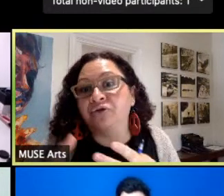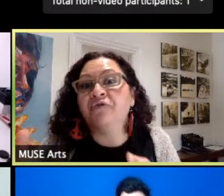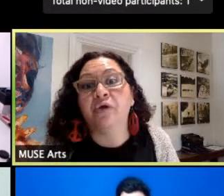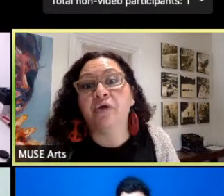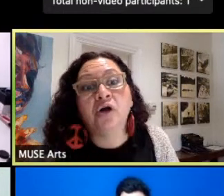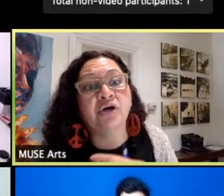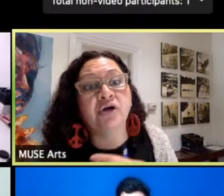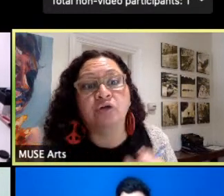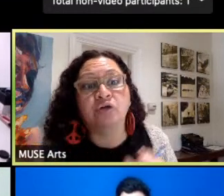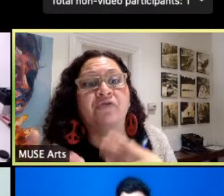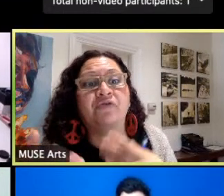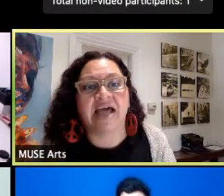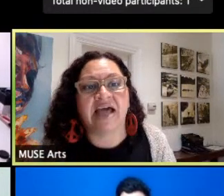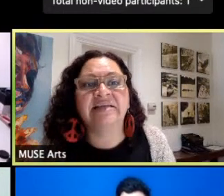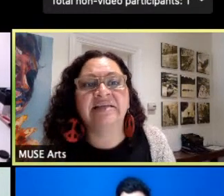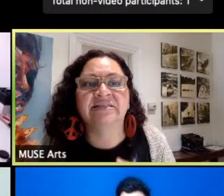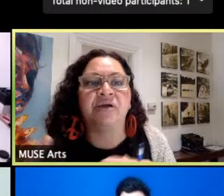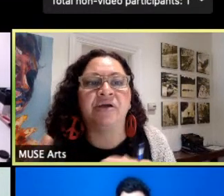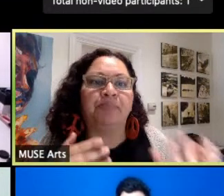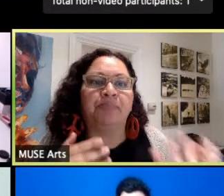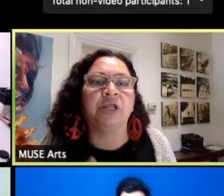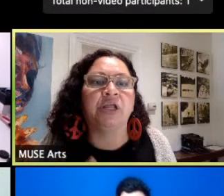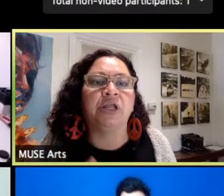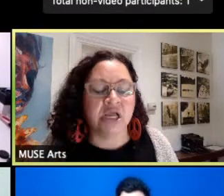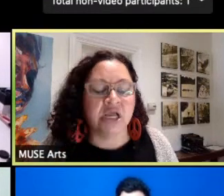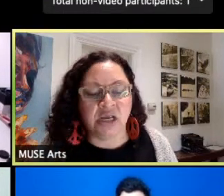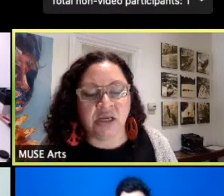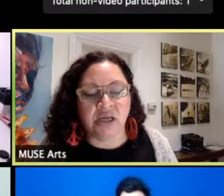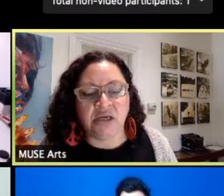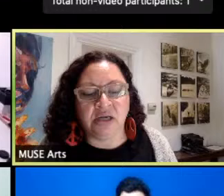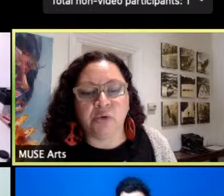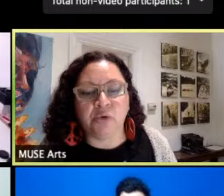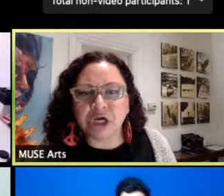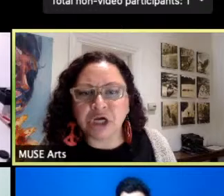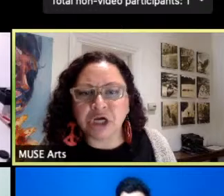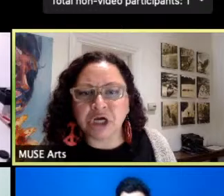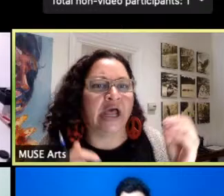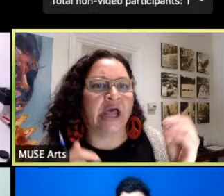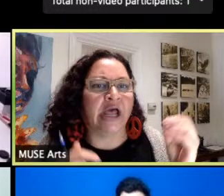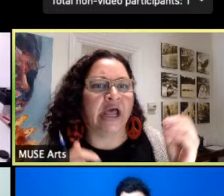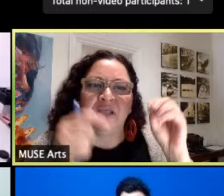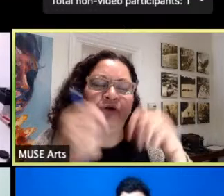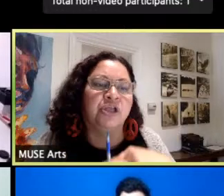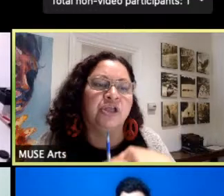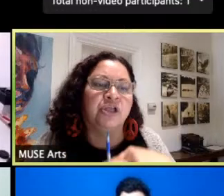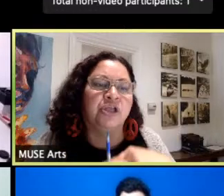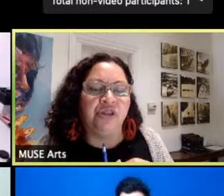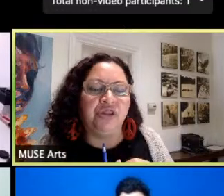of the tasks that we had put in the workshops, you know, helping them